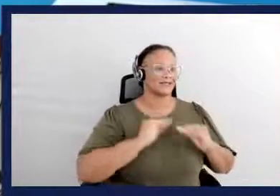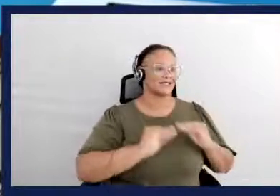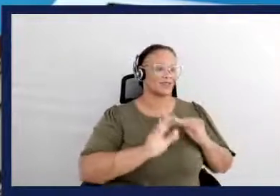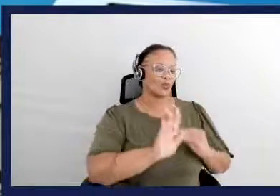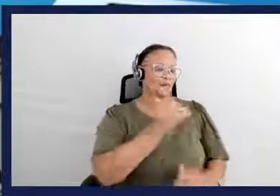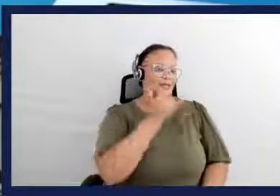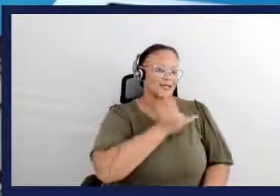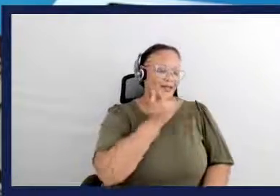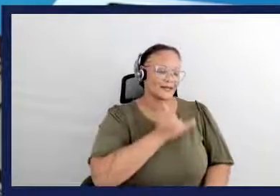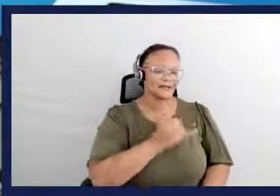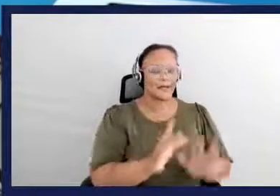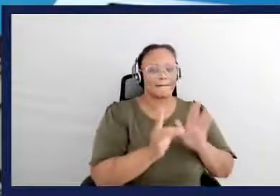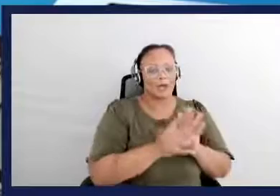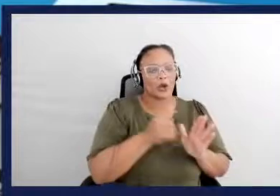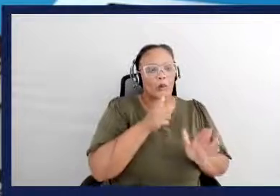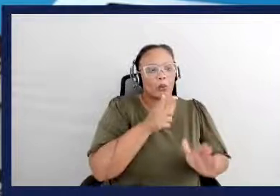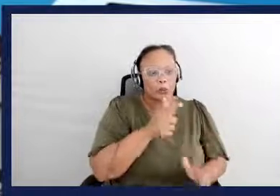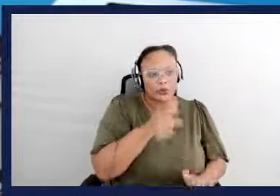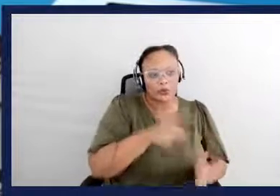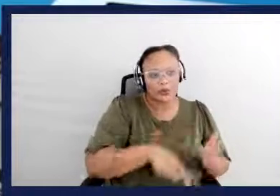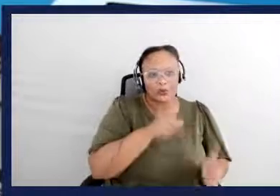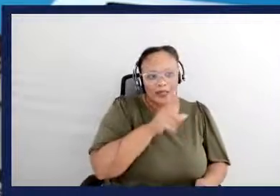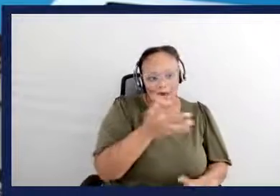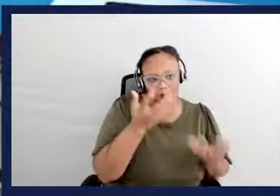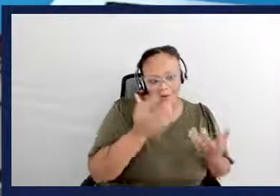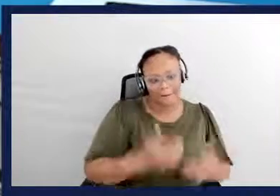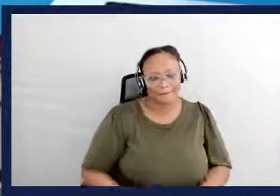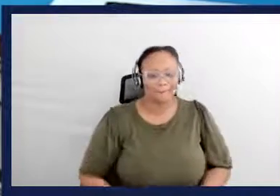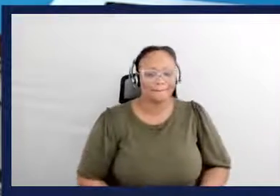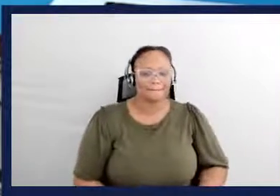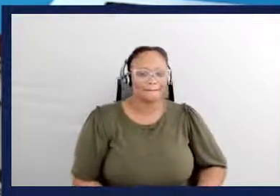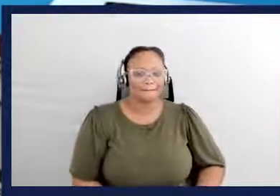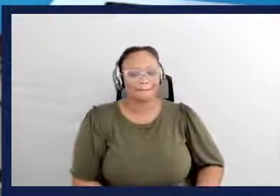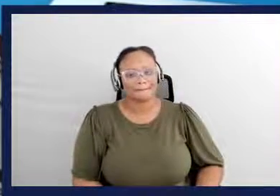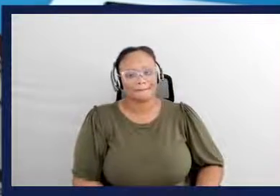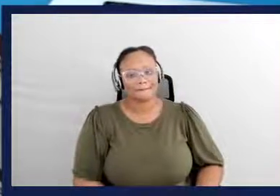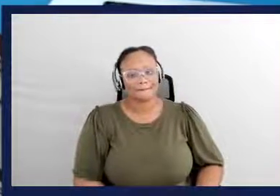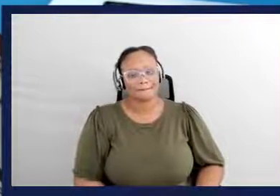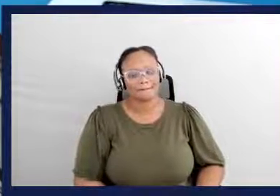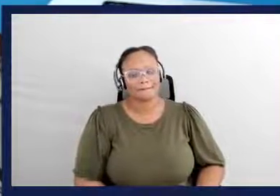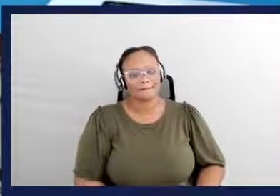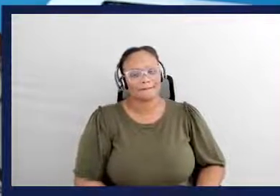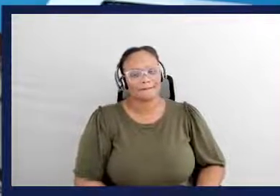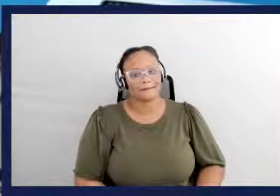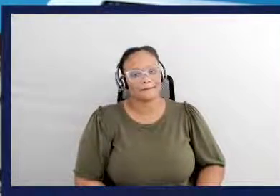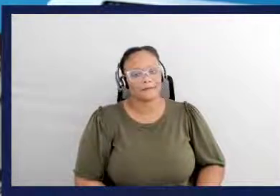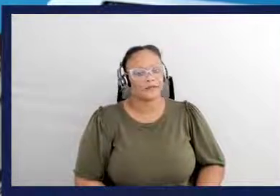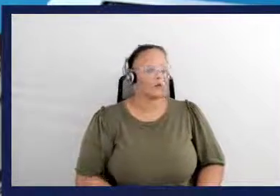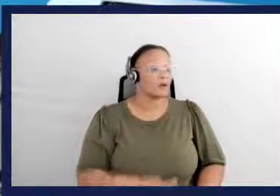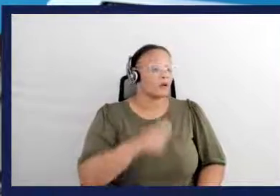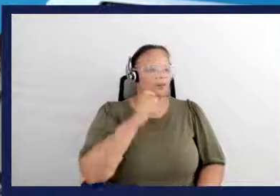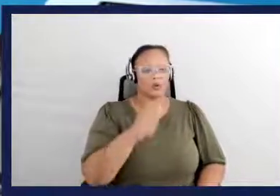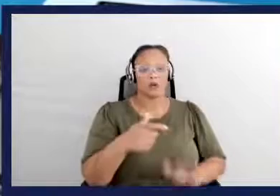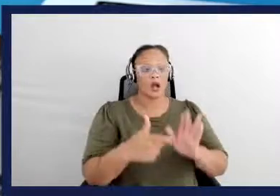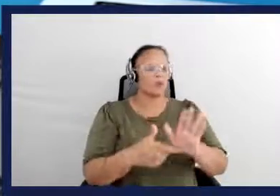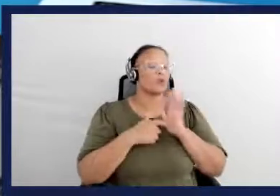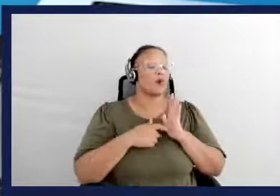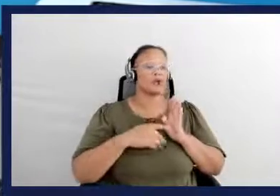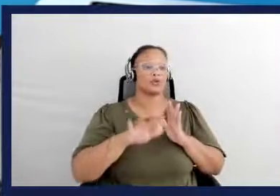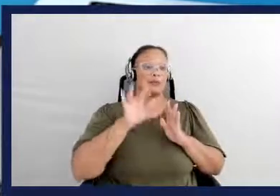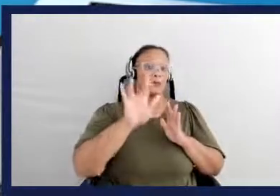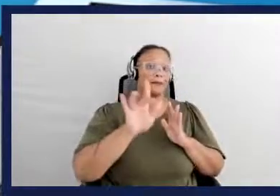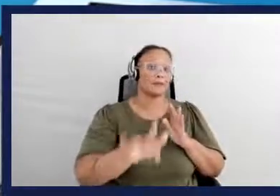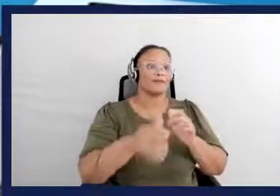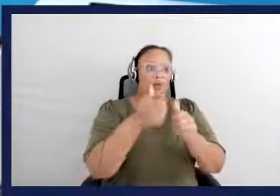selection. It will allow for a voter, they don't have to fill in every single contest on the ballot, but